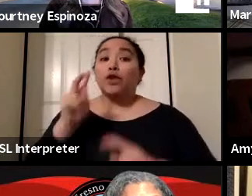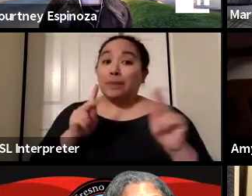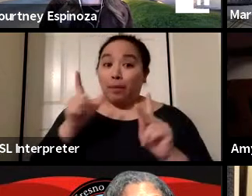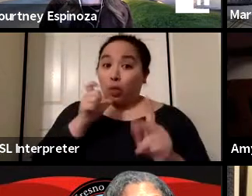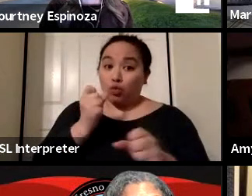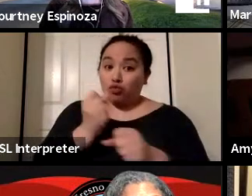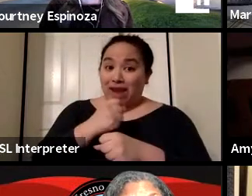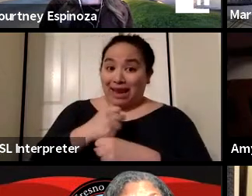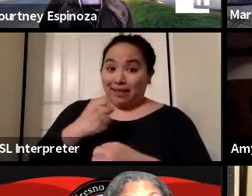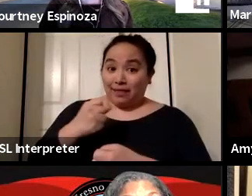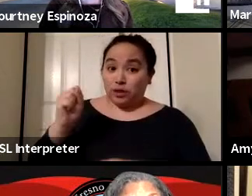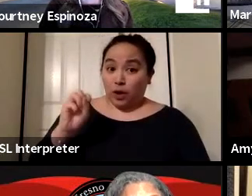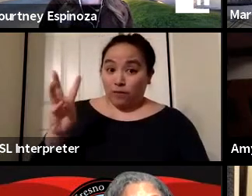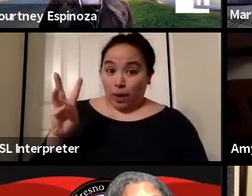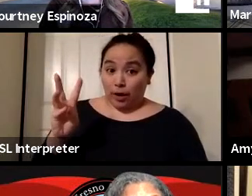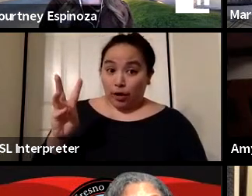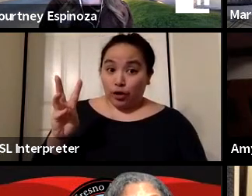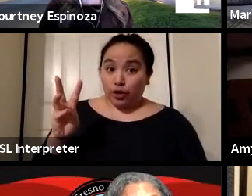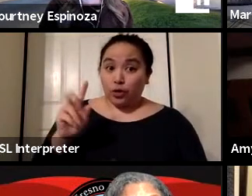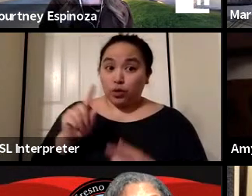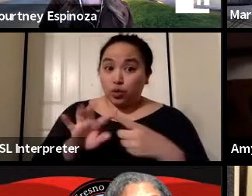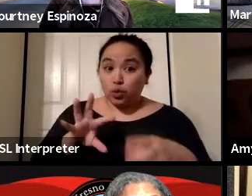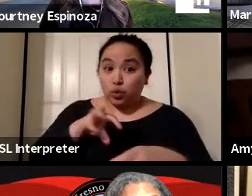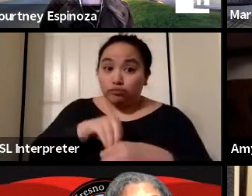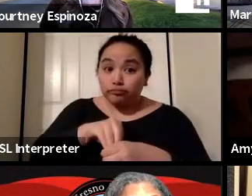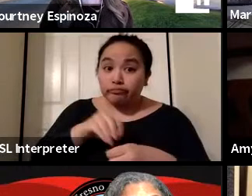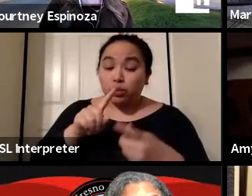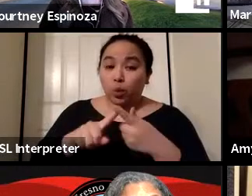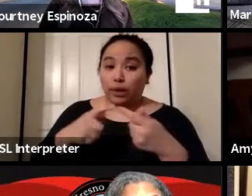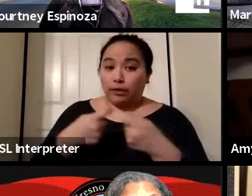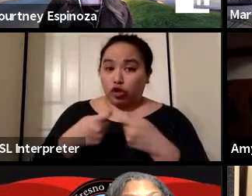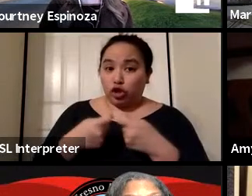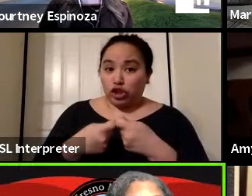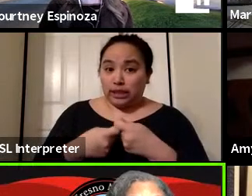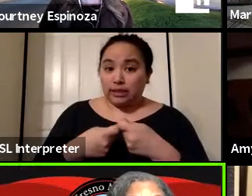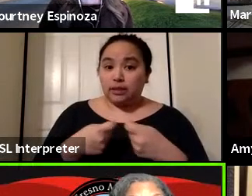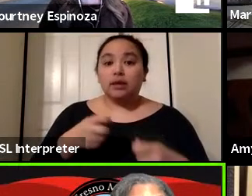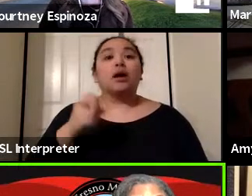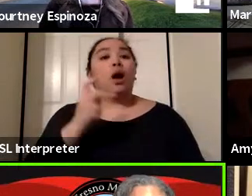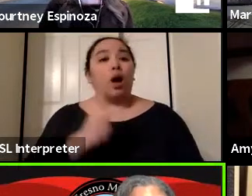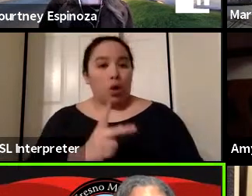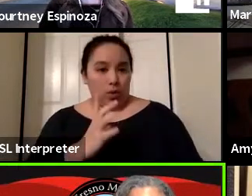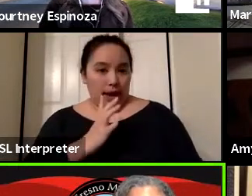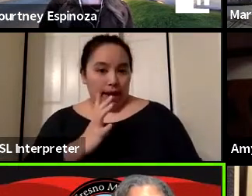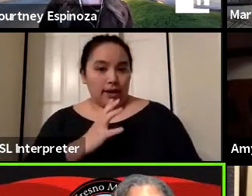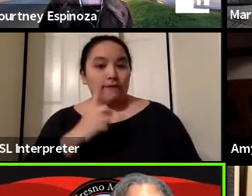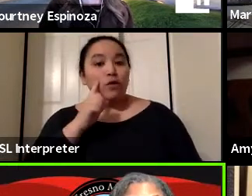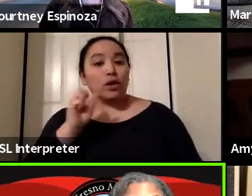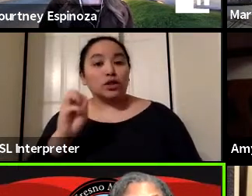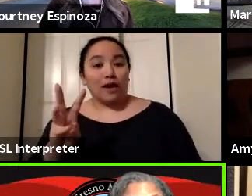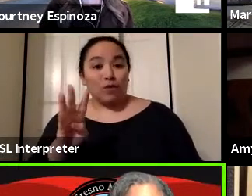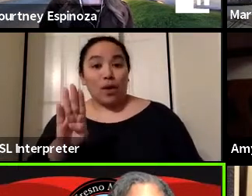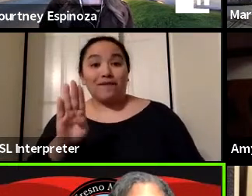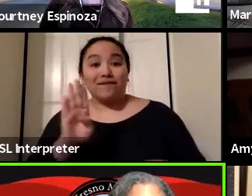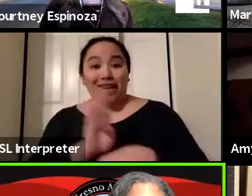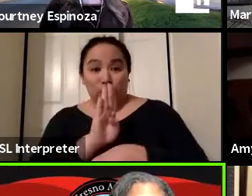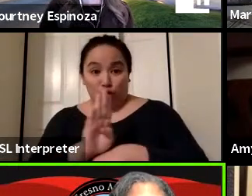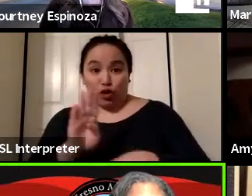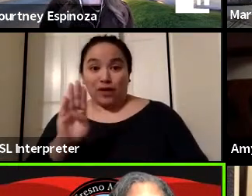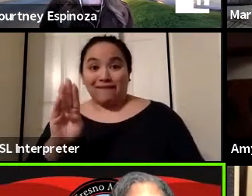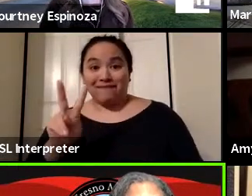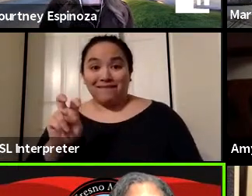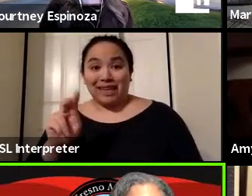software to integrate with your charging stations. Okay, the software vendor. Correct.